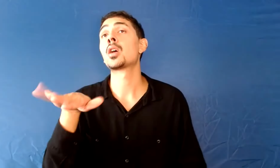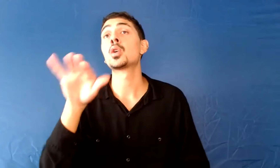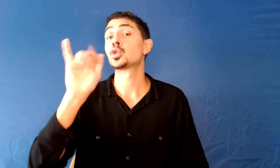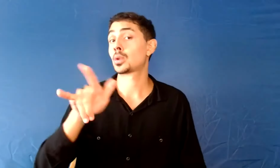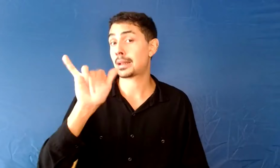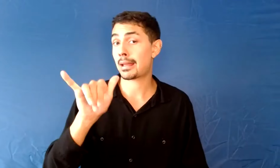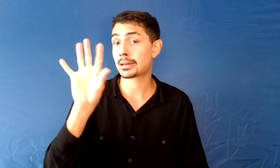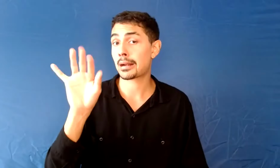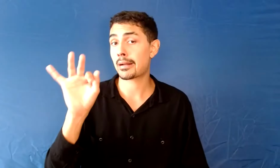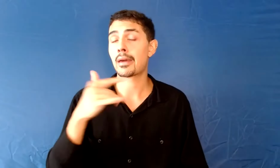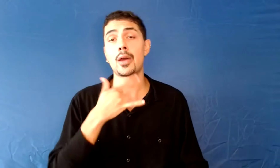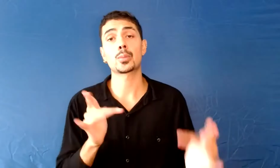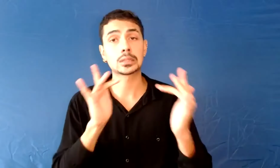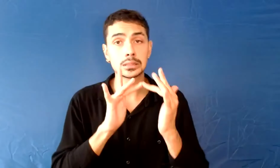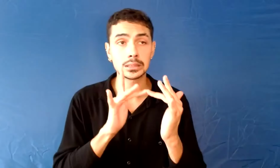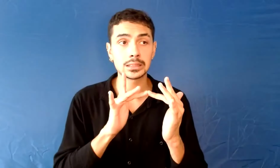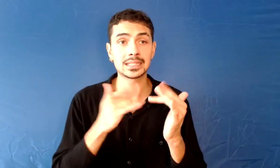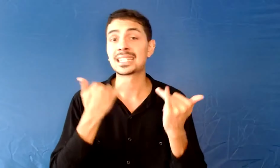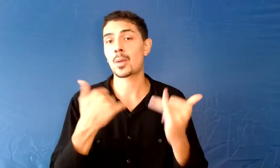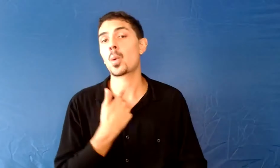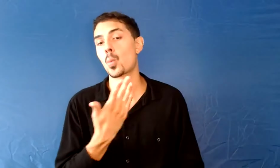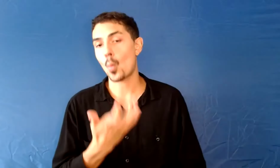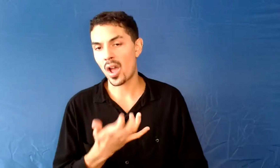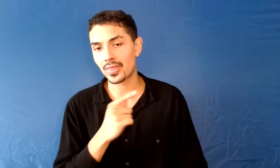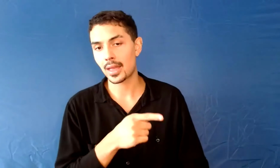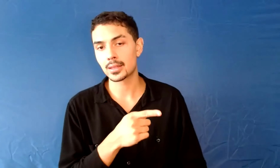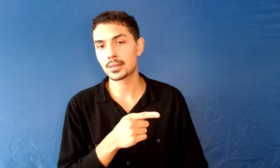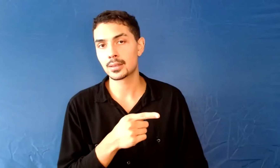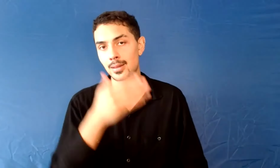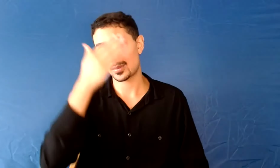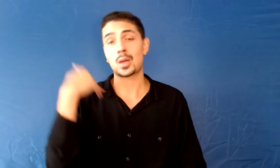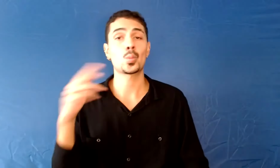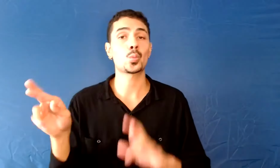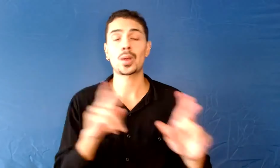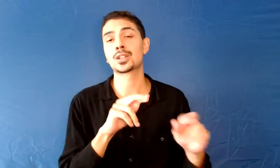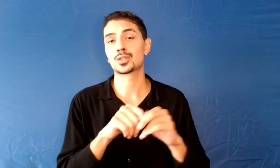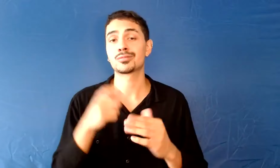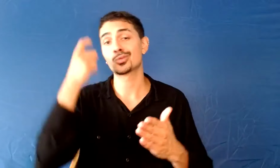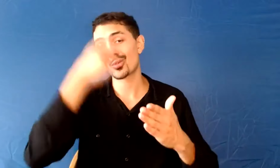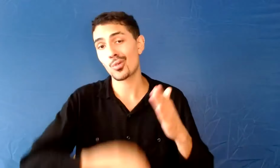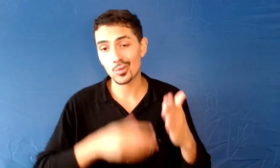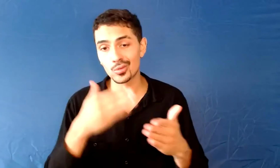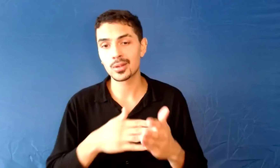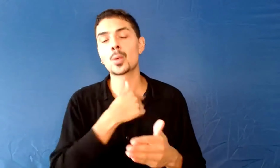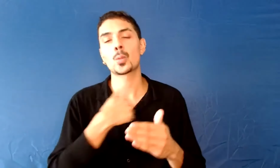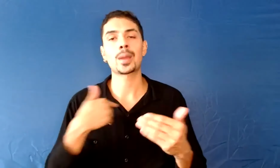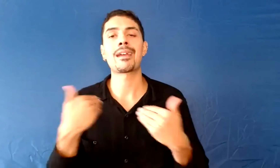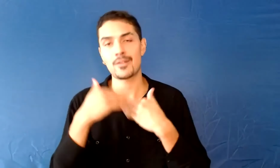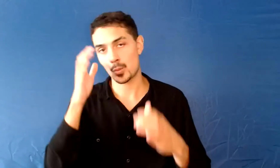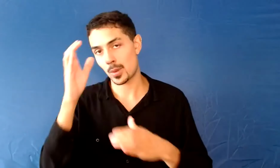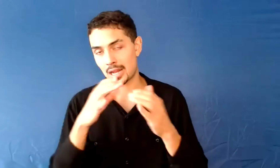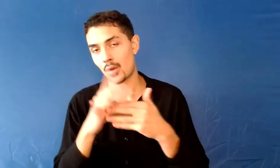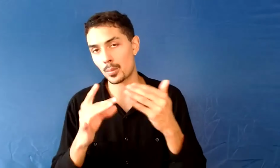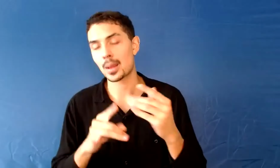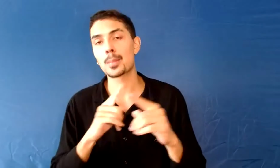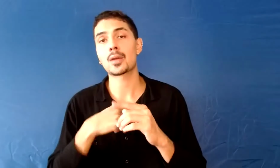I reached out and now I want that thing because now I'm ready to press charges. We have creative options, but I respect